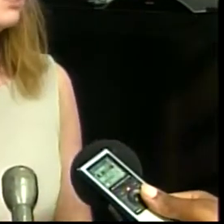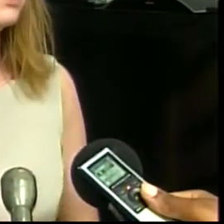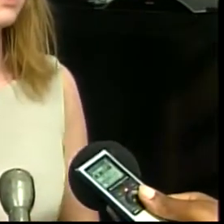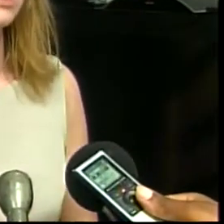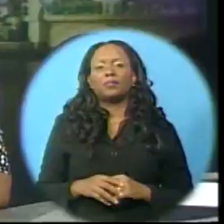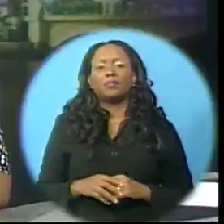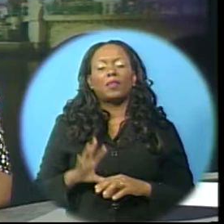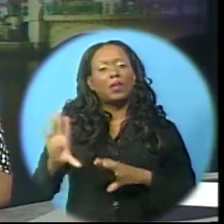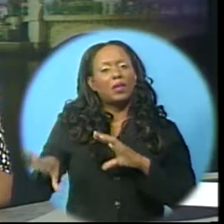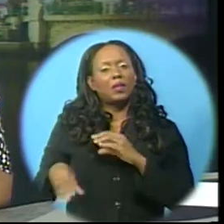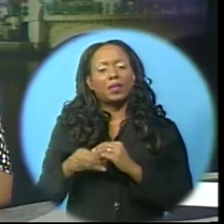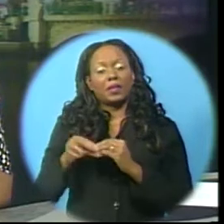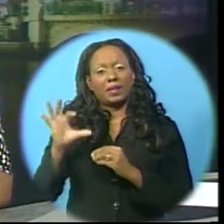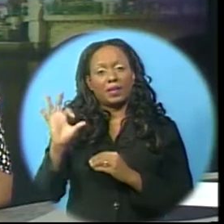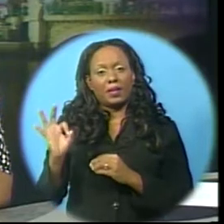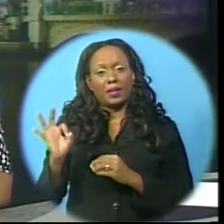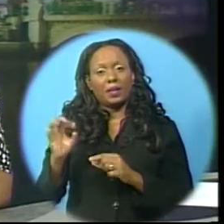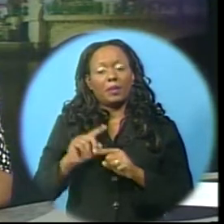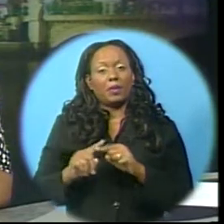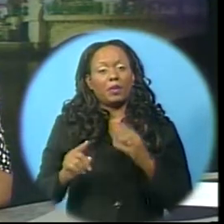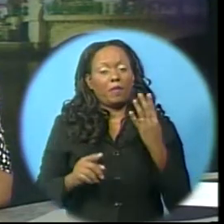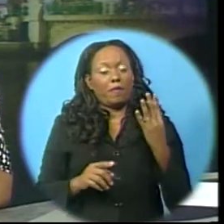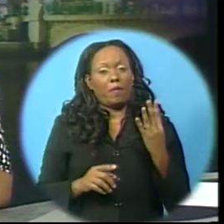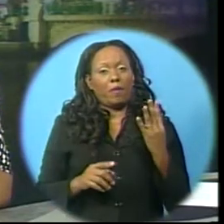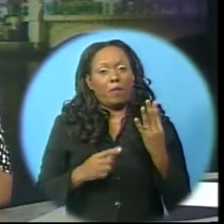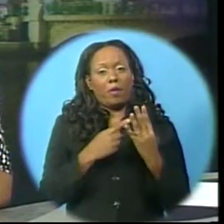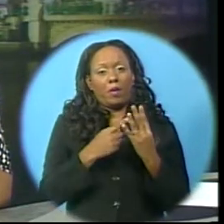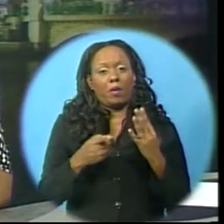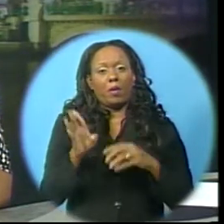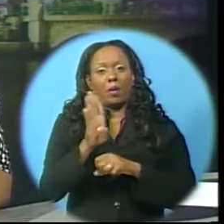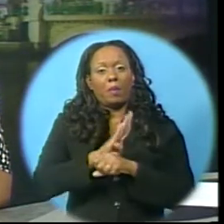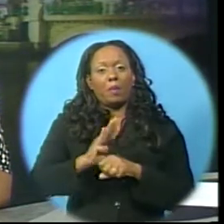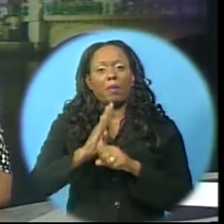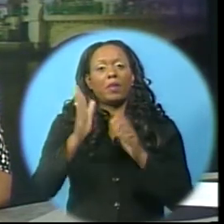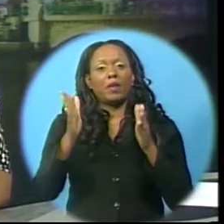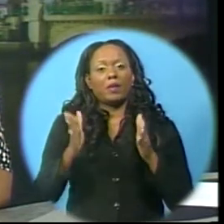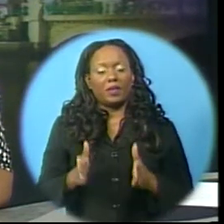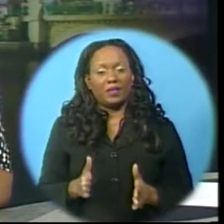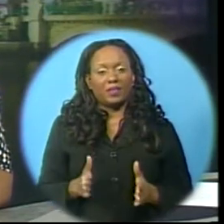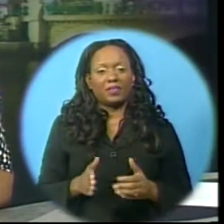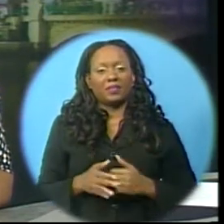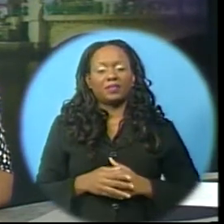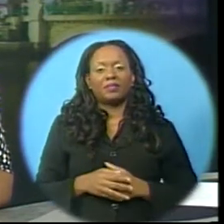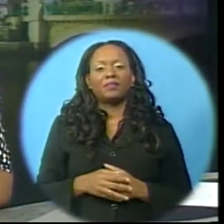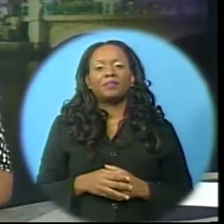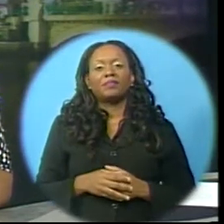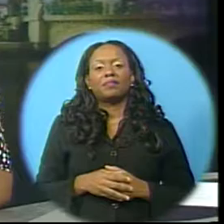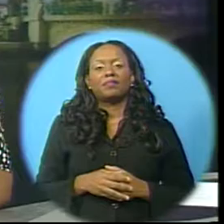country. And 4 Barbadians are among this year's 9 scholarship winners. They